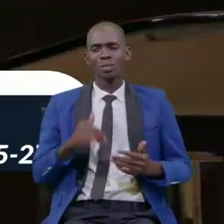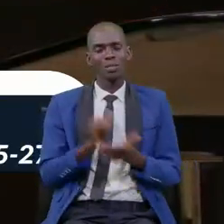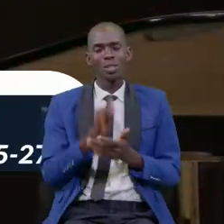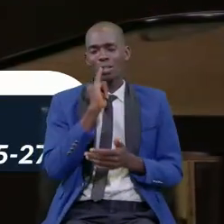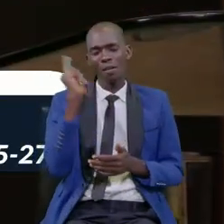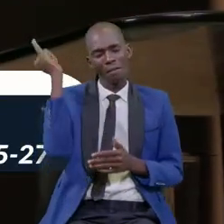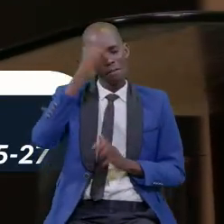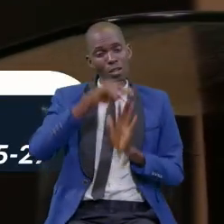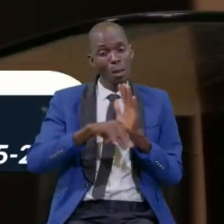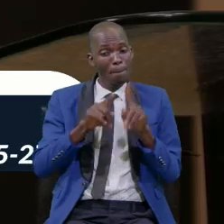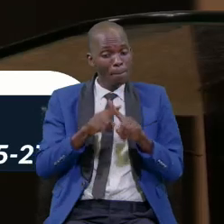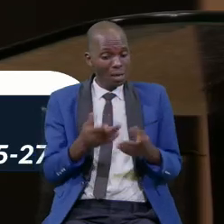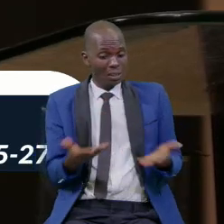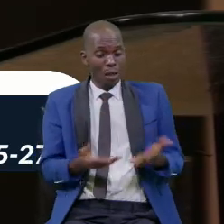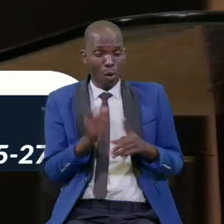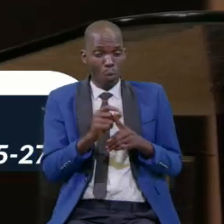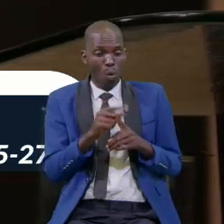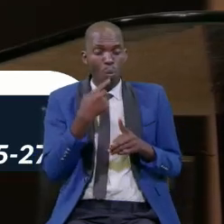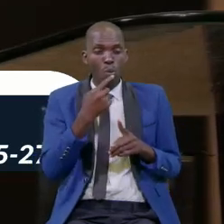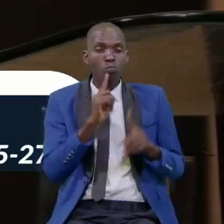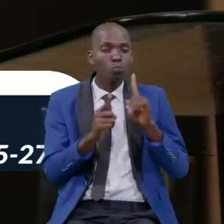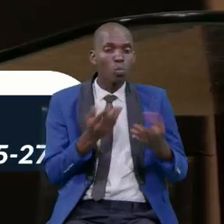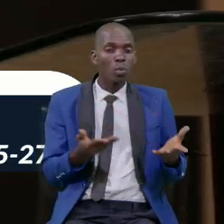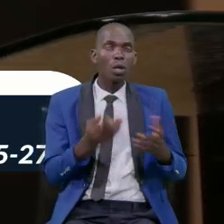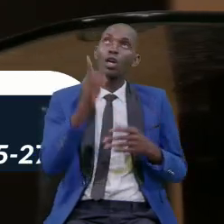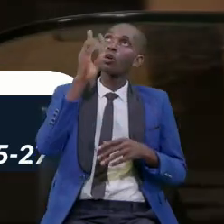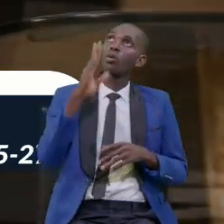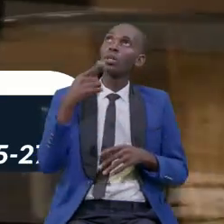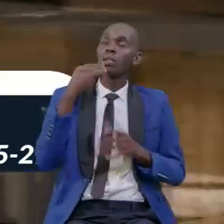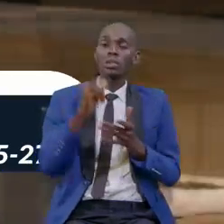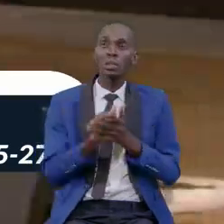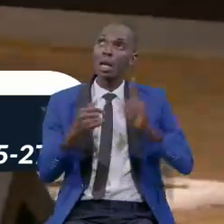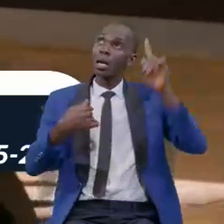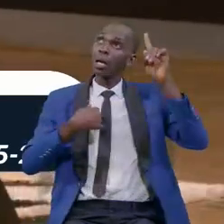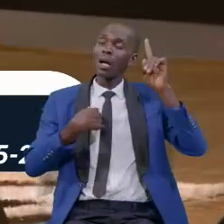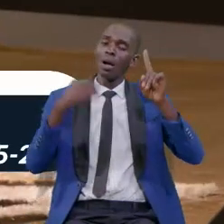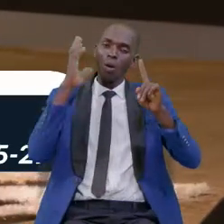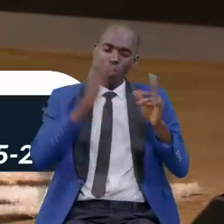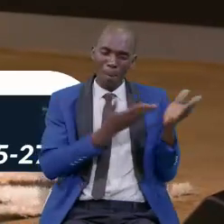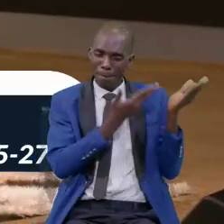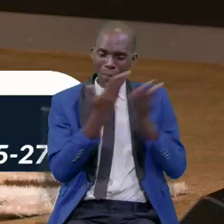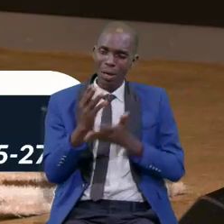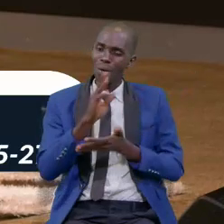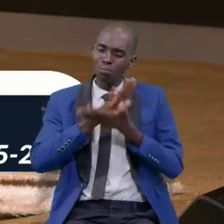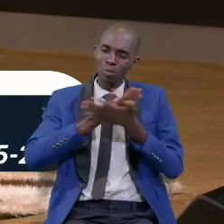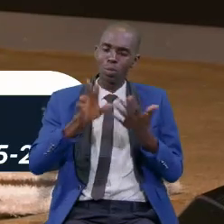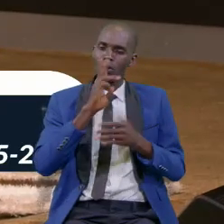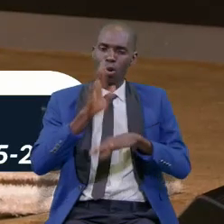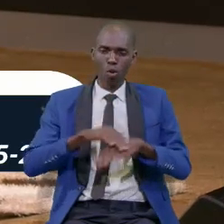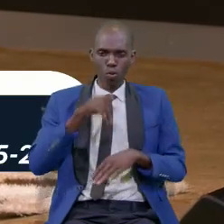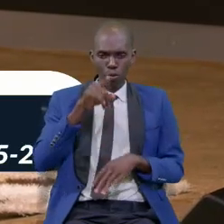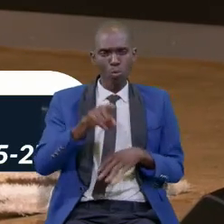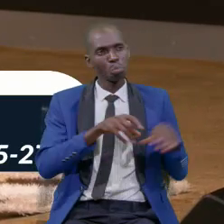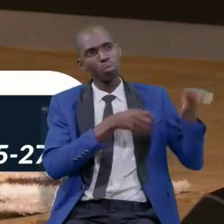himself saying, I will sprinkle clean water upon you, and ye shall be clean.